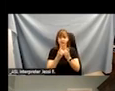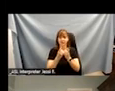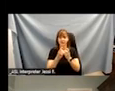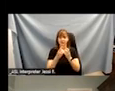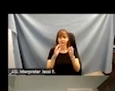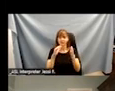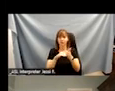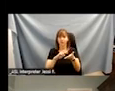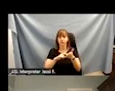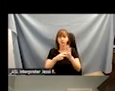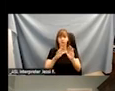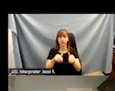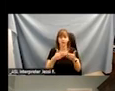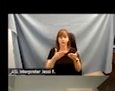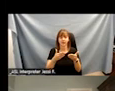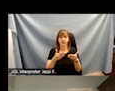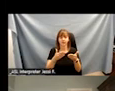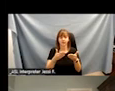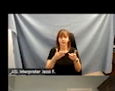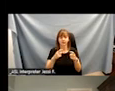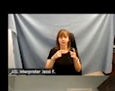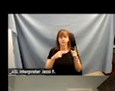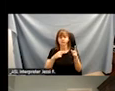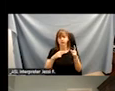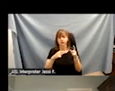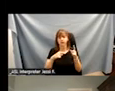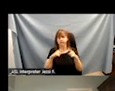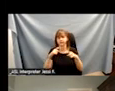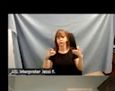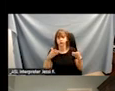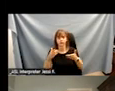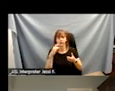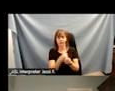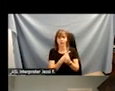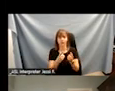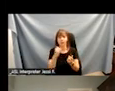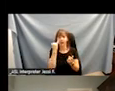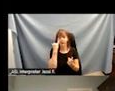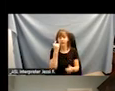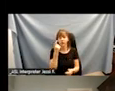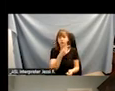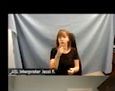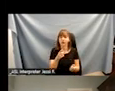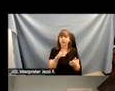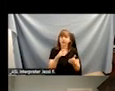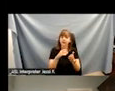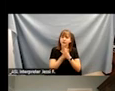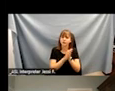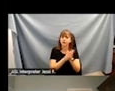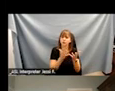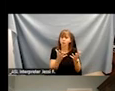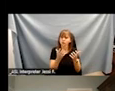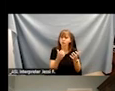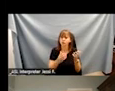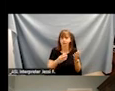help those who are interested in either launching a business, so entrepreneurs, or entrepreneurs that want to be innovators